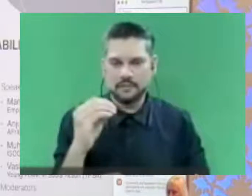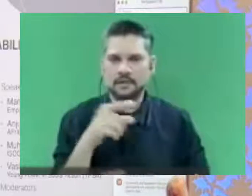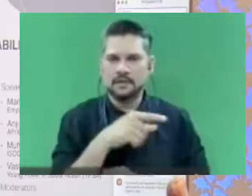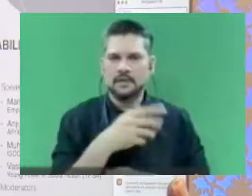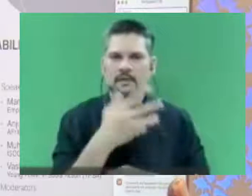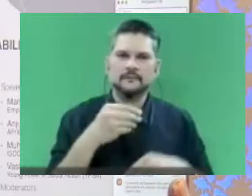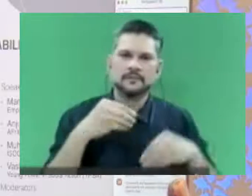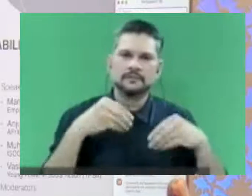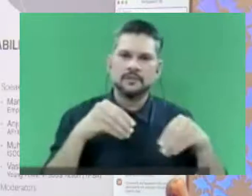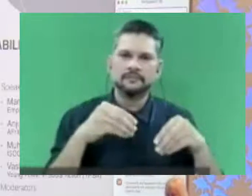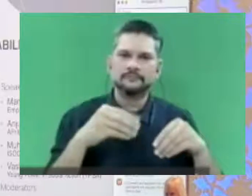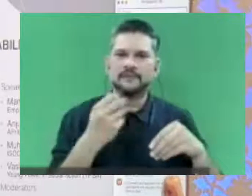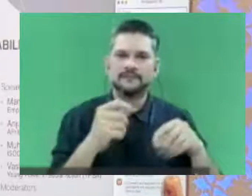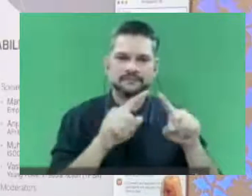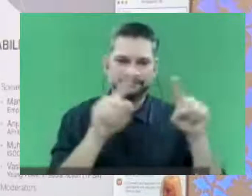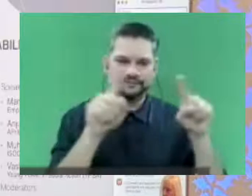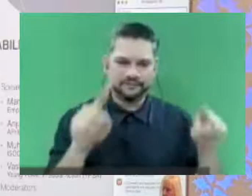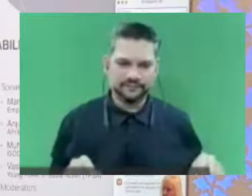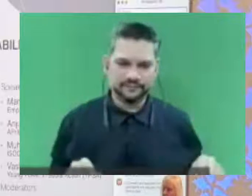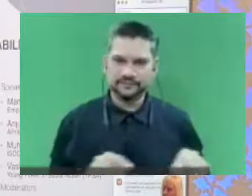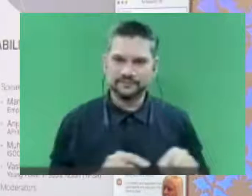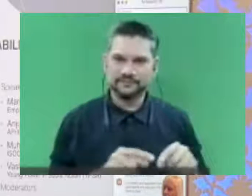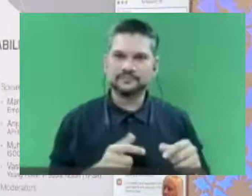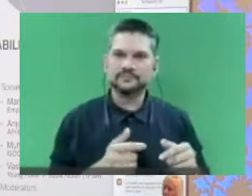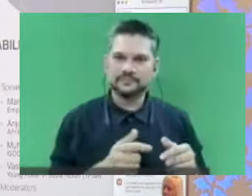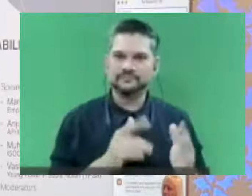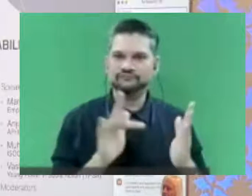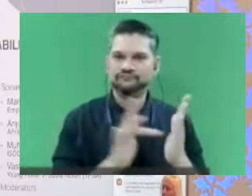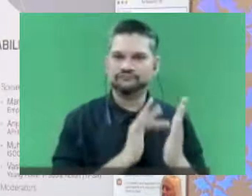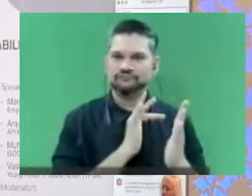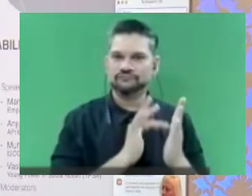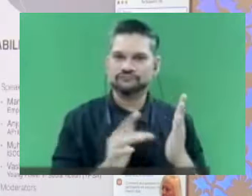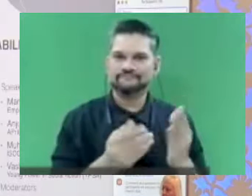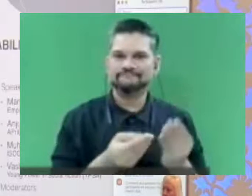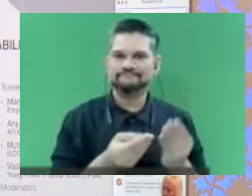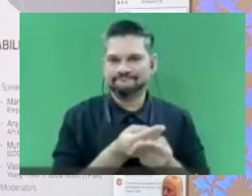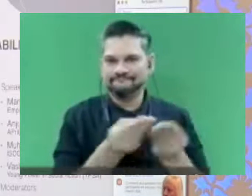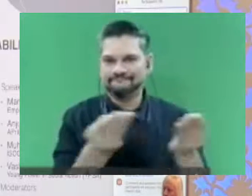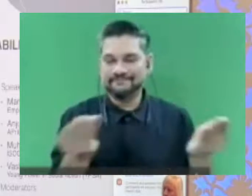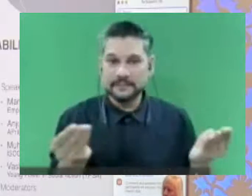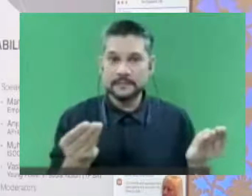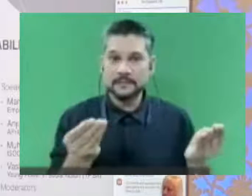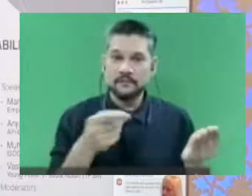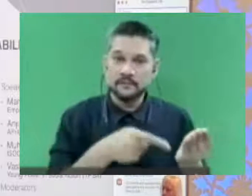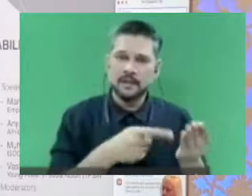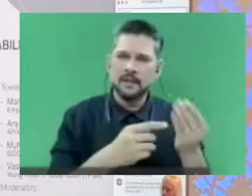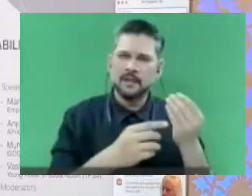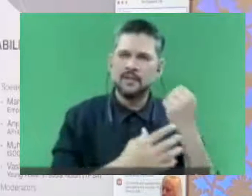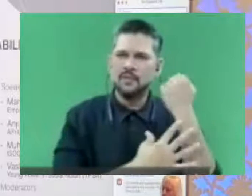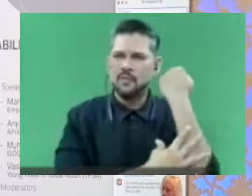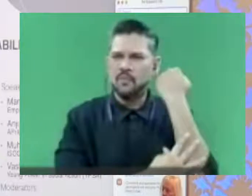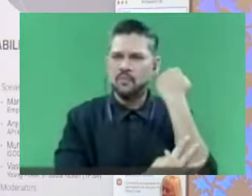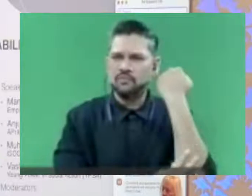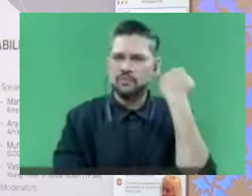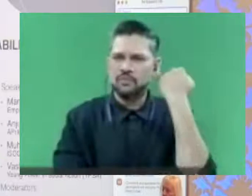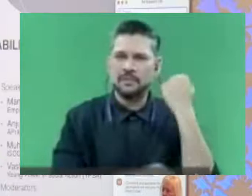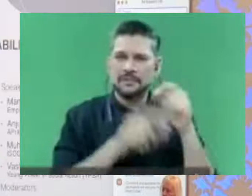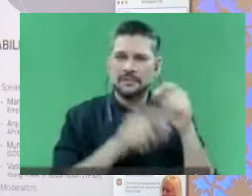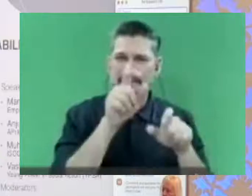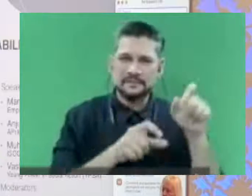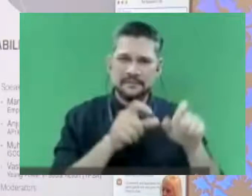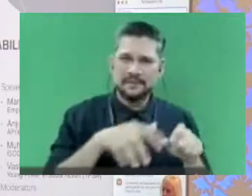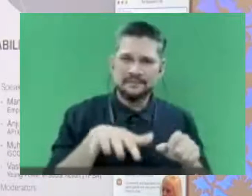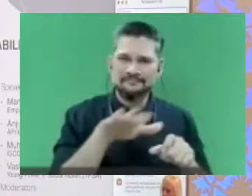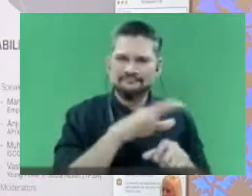tablets with educational content to children. They push it to people, especially very poor people in the society where their incomes are very